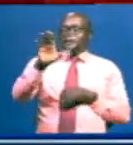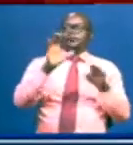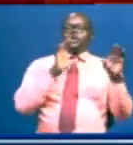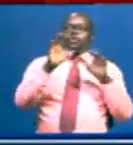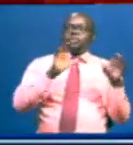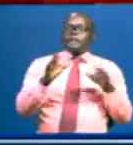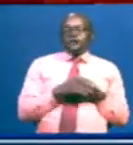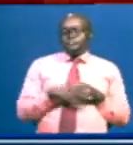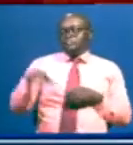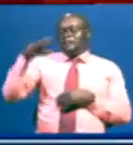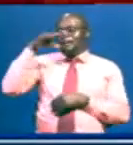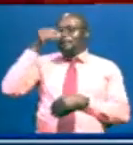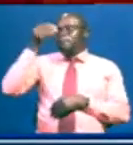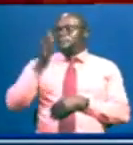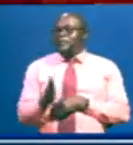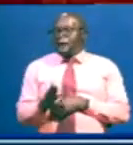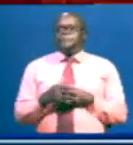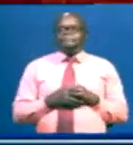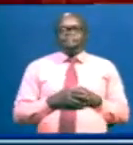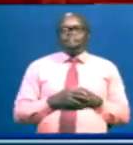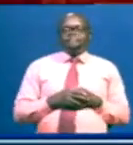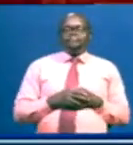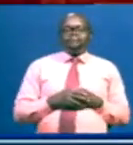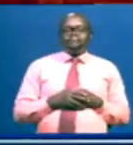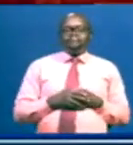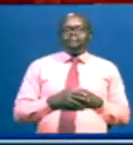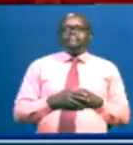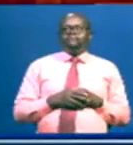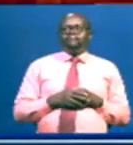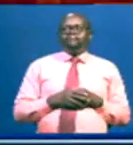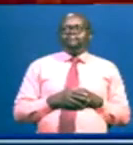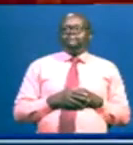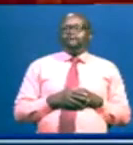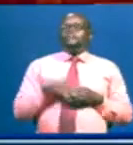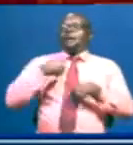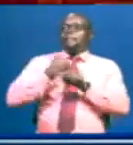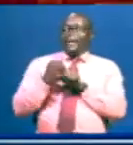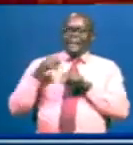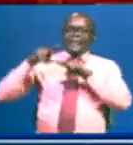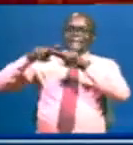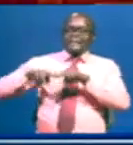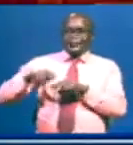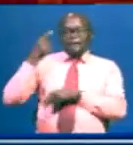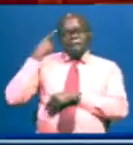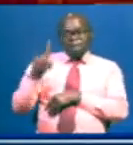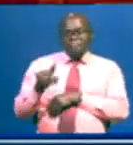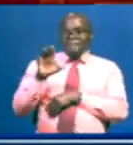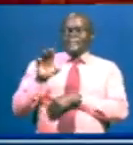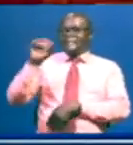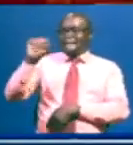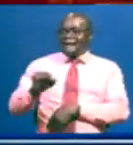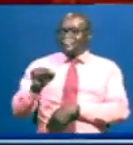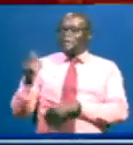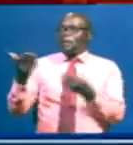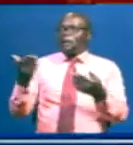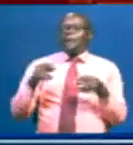Speaker, in fact, even assigned a seat for the cabinet secretary, where the